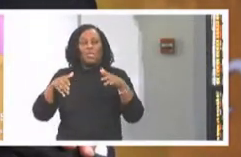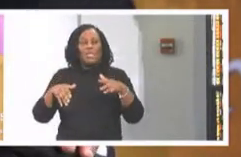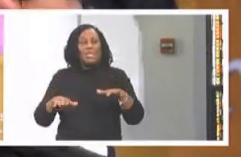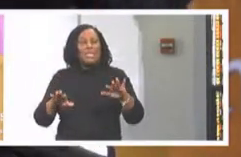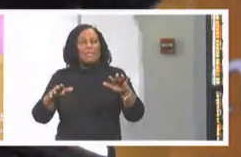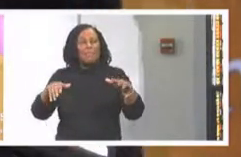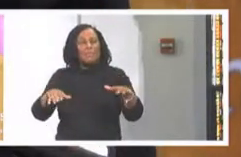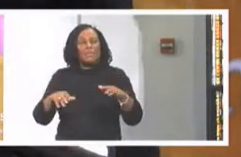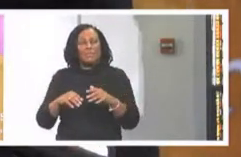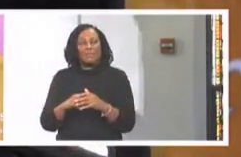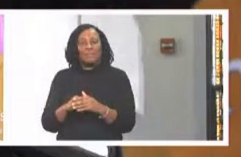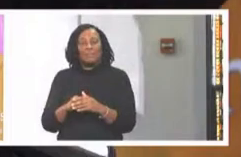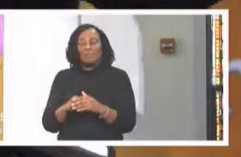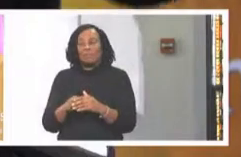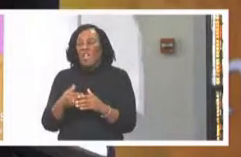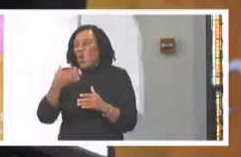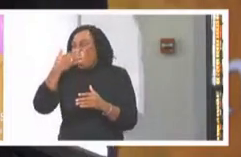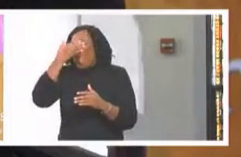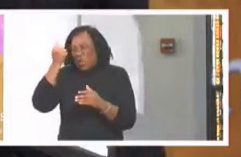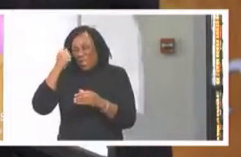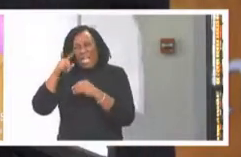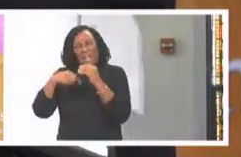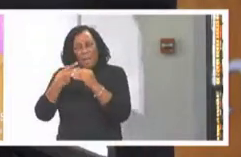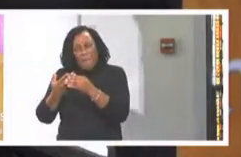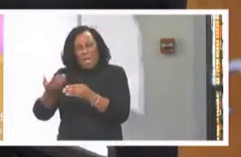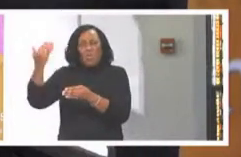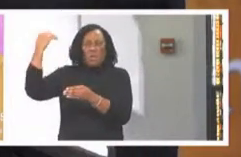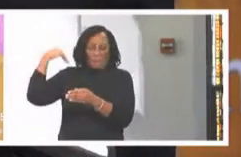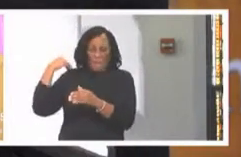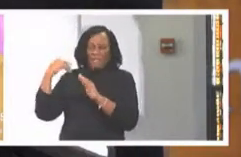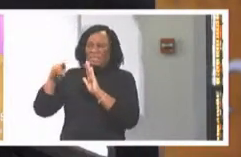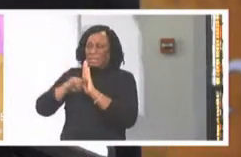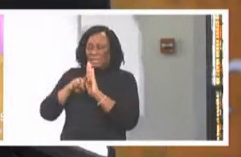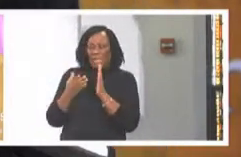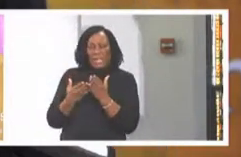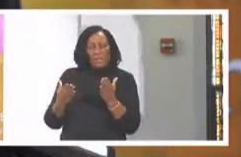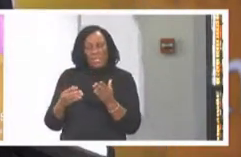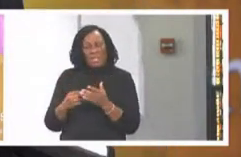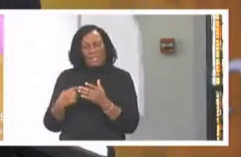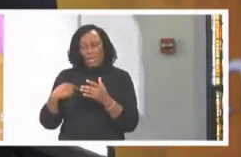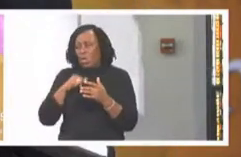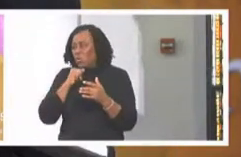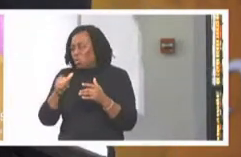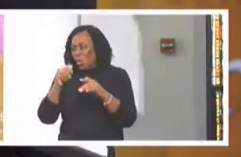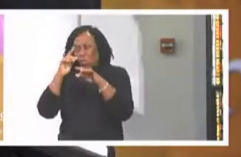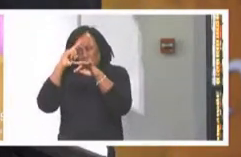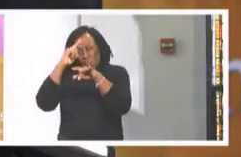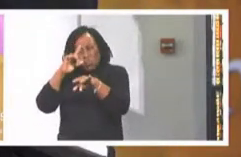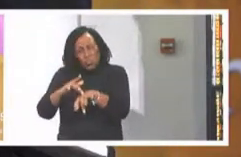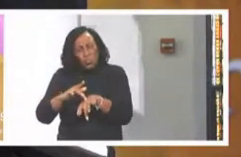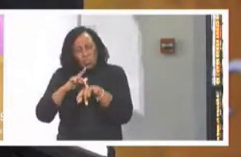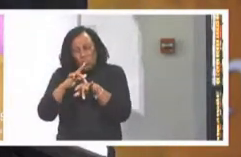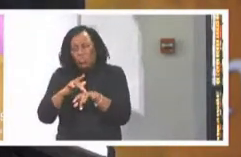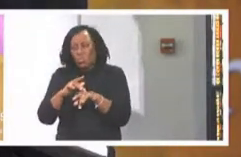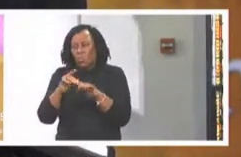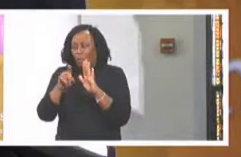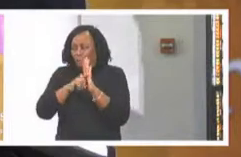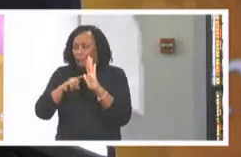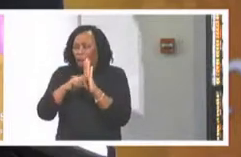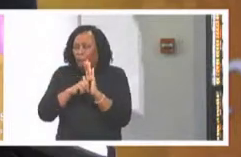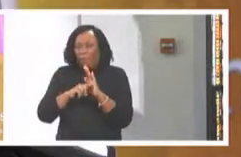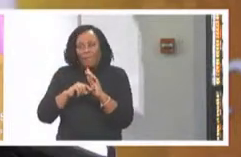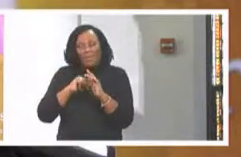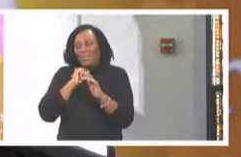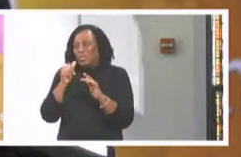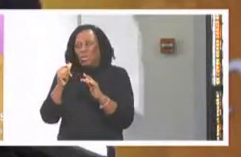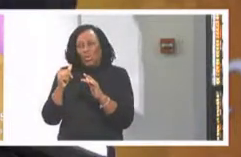God says, forget the former things. Don't dwell on them. We spend too much time thinking about the negative things that did not serve